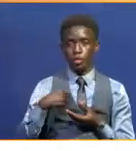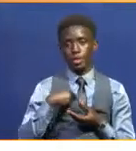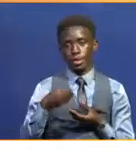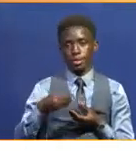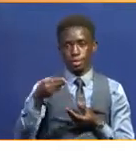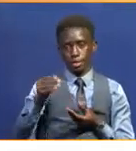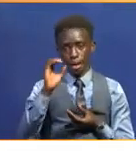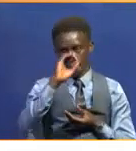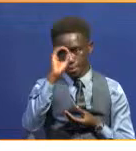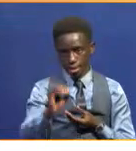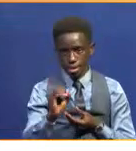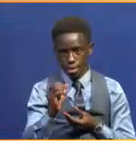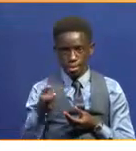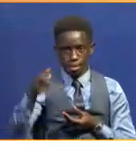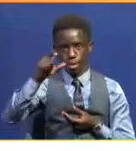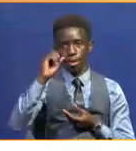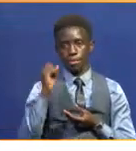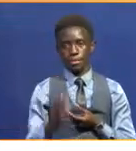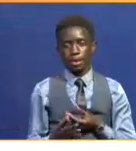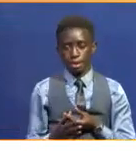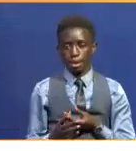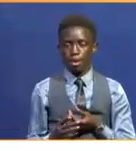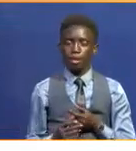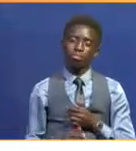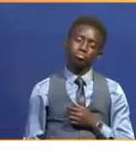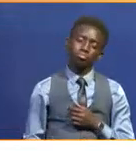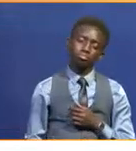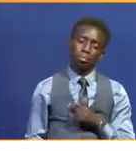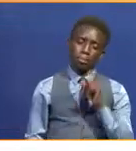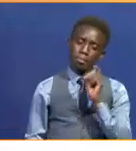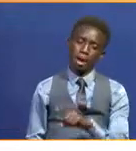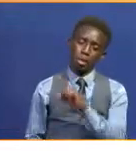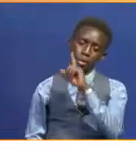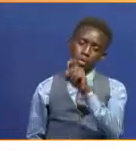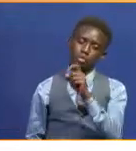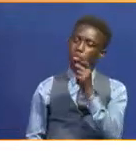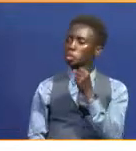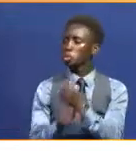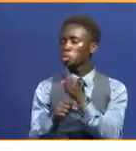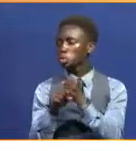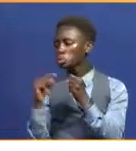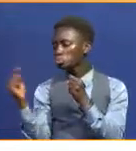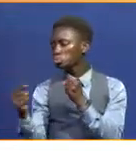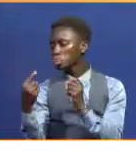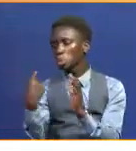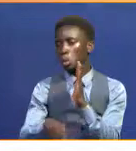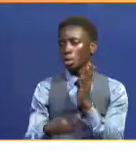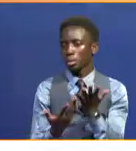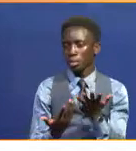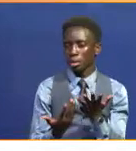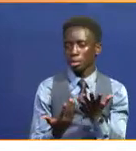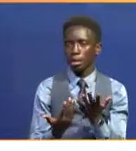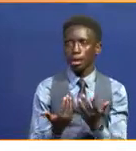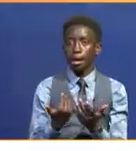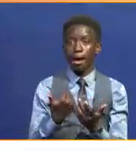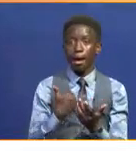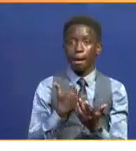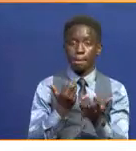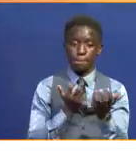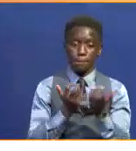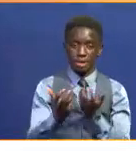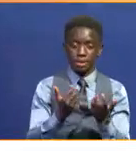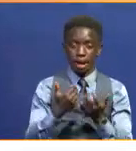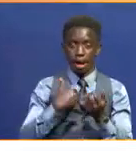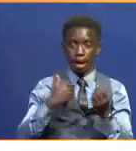is, how are they doing it? Because like I'm saying, there's no magic in business. There's no magic in